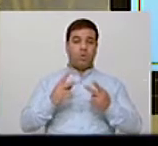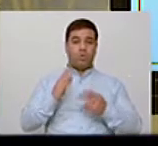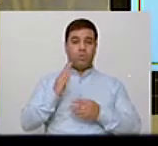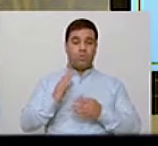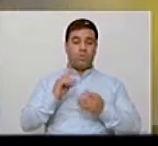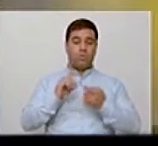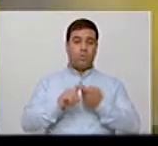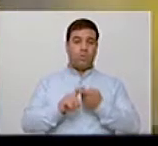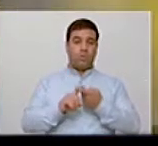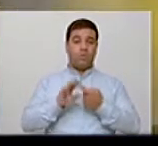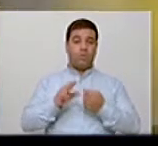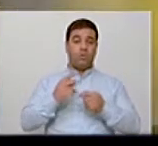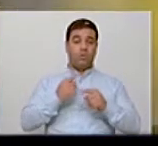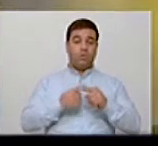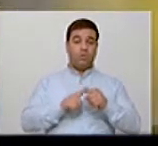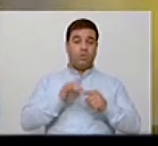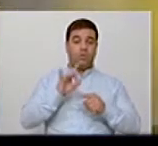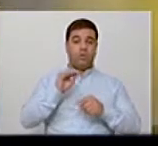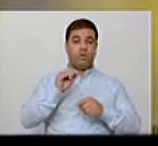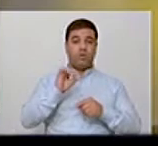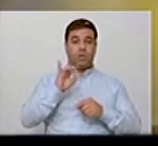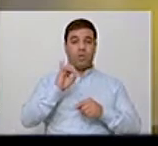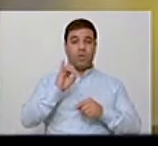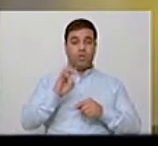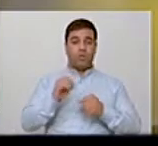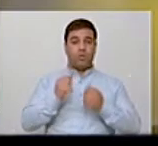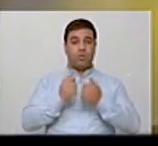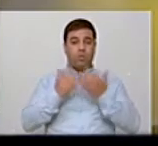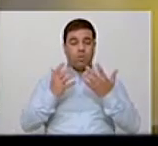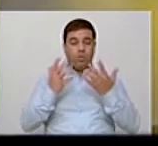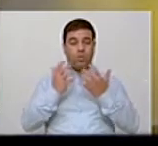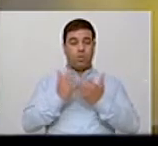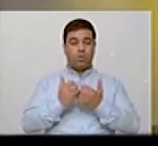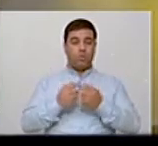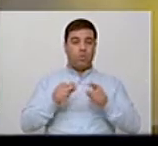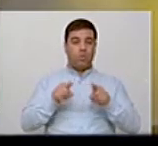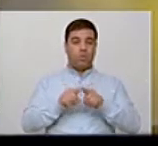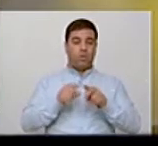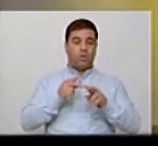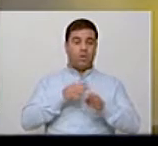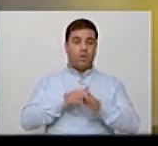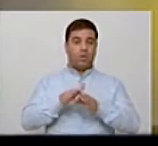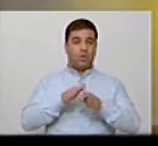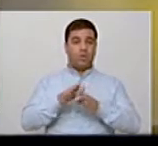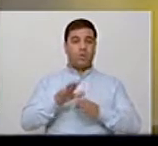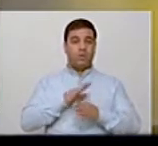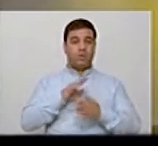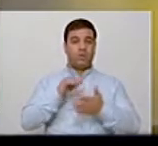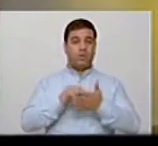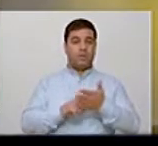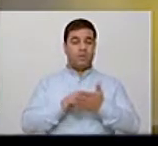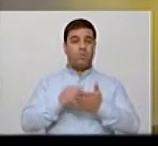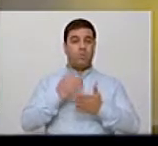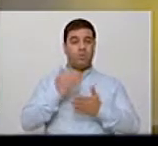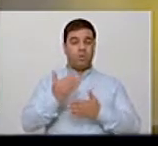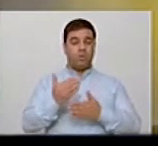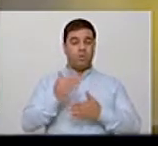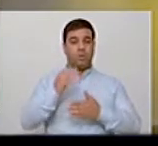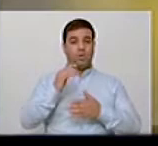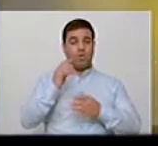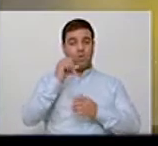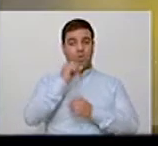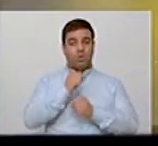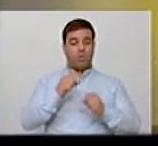bog'liq bo'ladi. Bu jarayon yorug'da ham, qorong'uda ham amalga oshgani uchun bunga